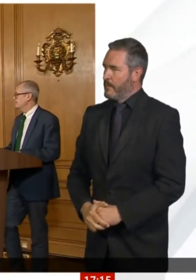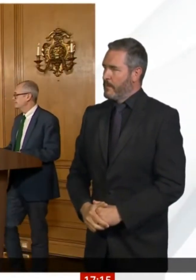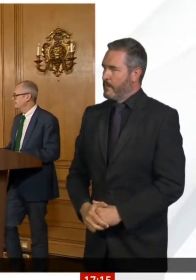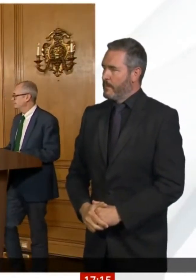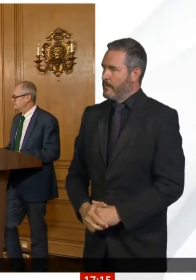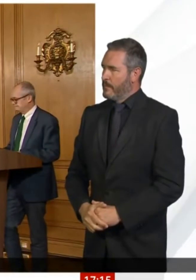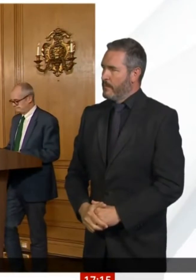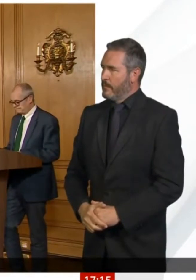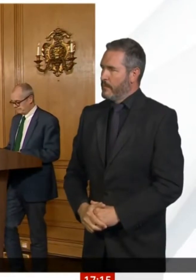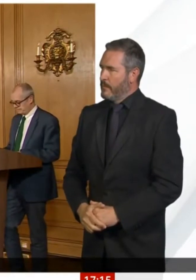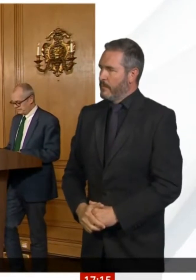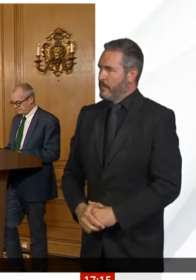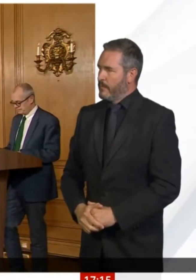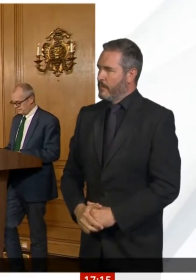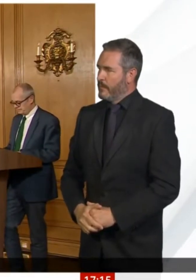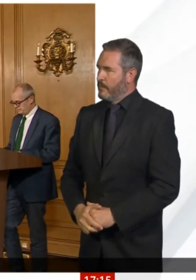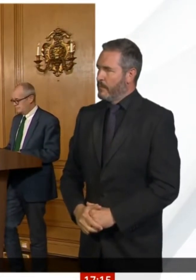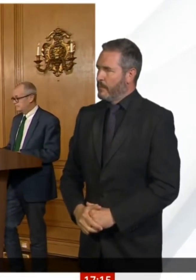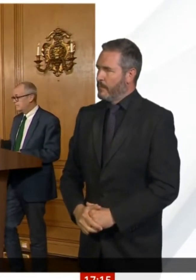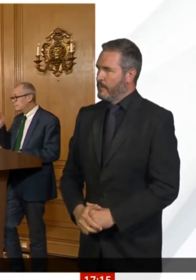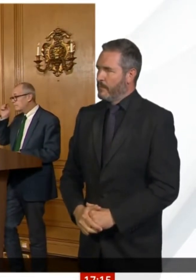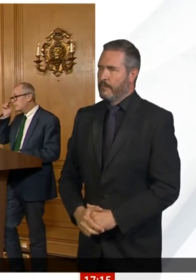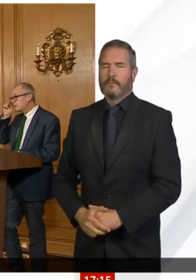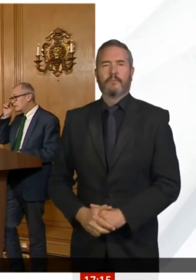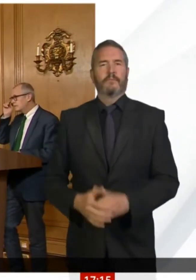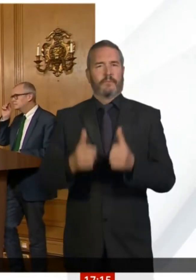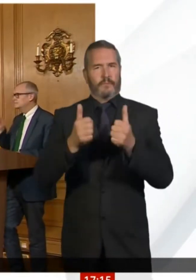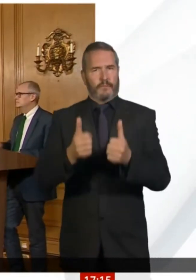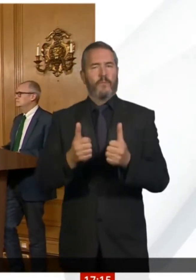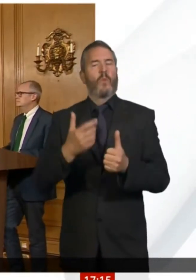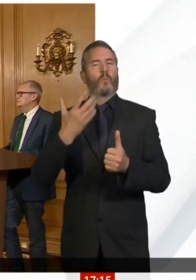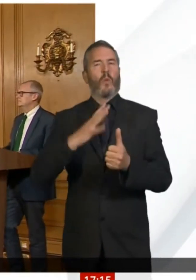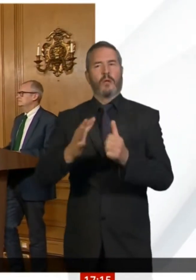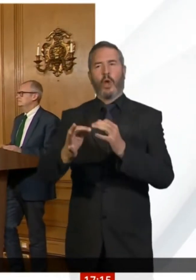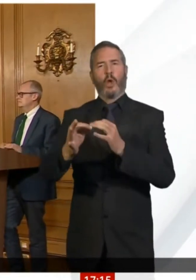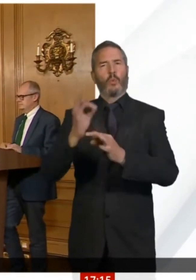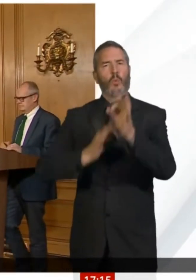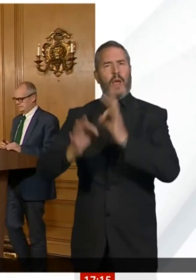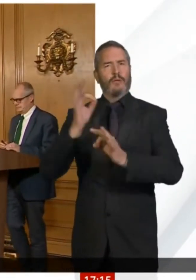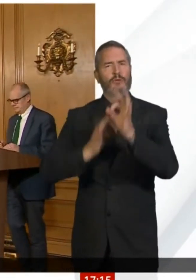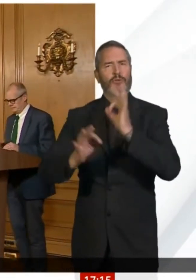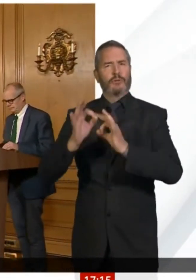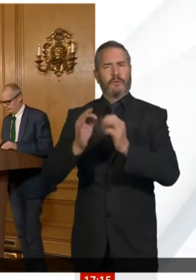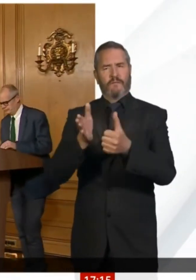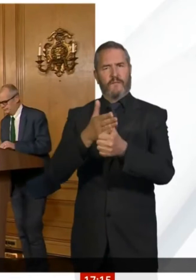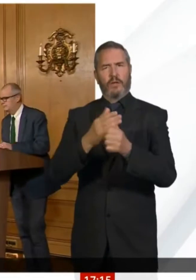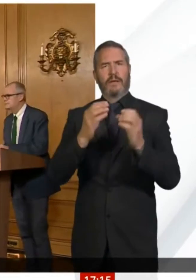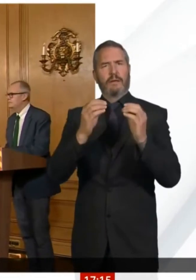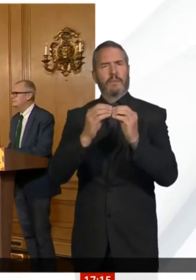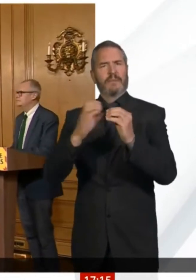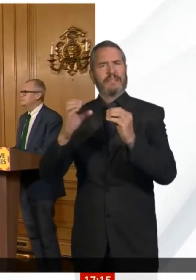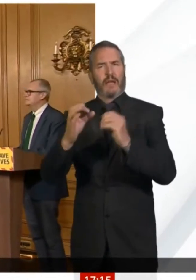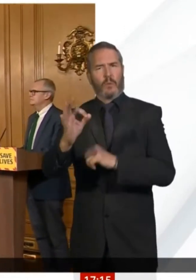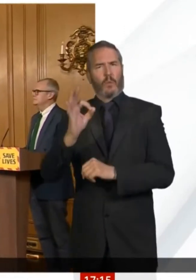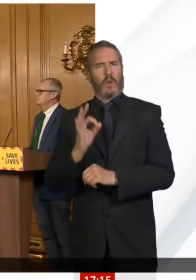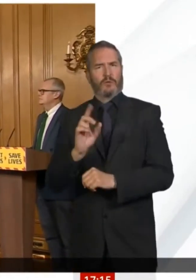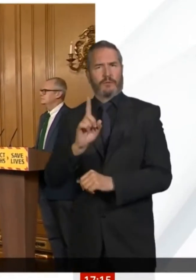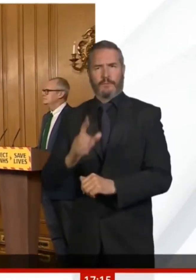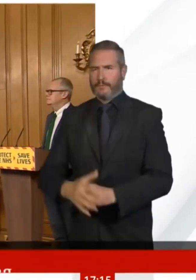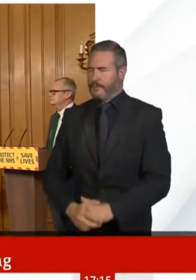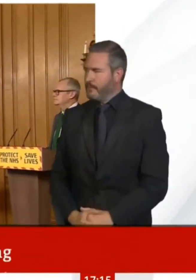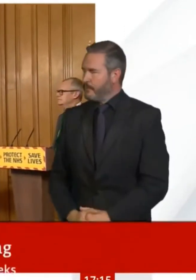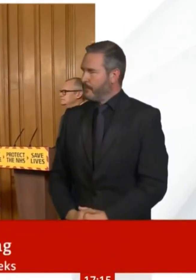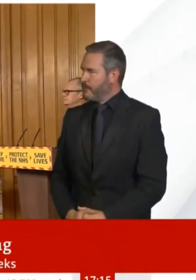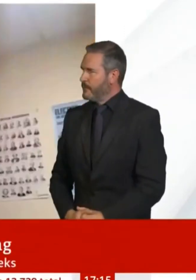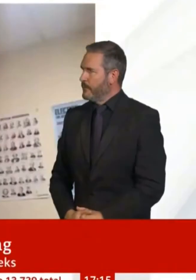Patrick, thank you very much. So we'll take some questions from the media. Is Laura Kunsberg there for the BBC?